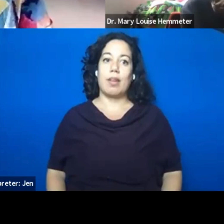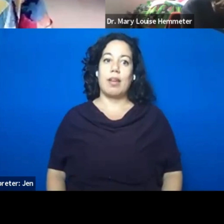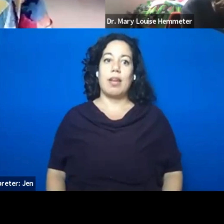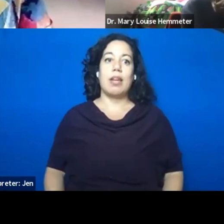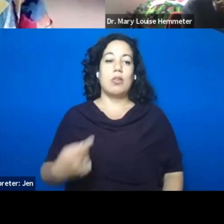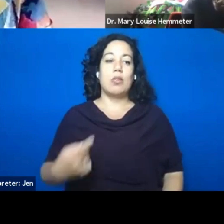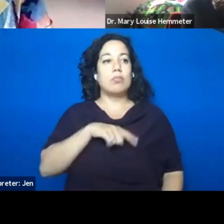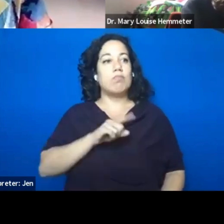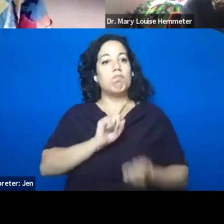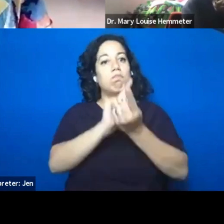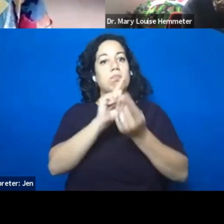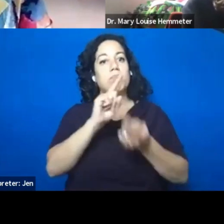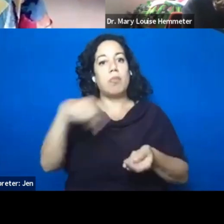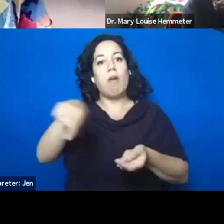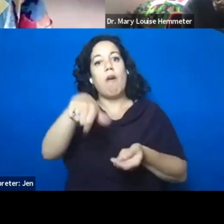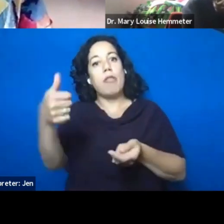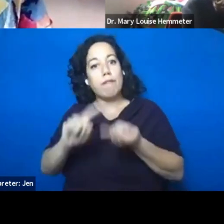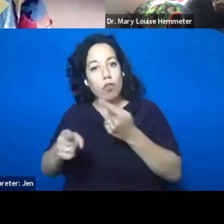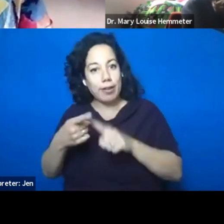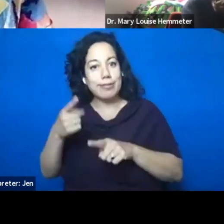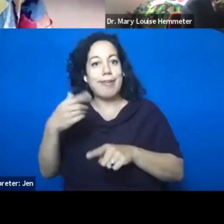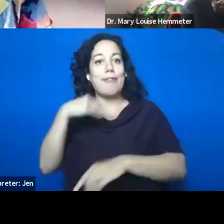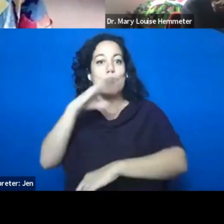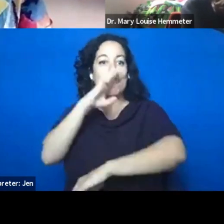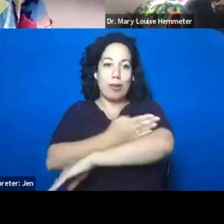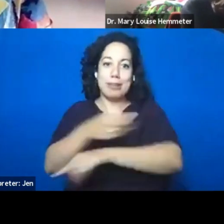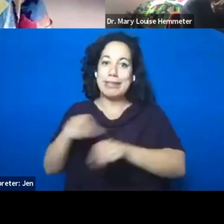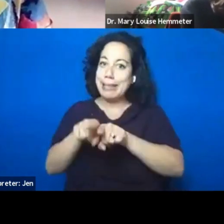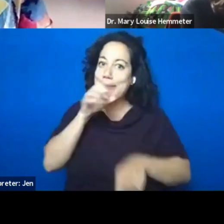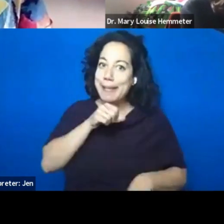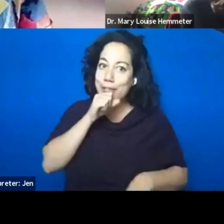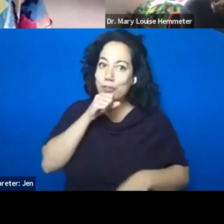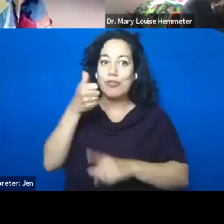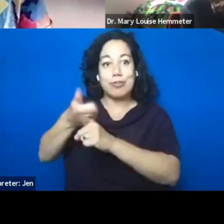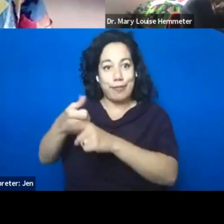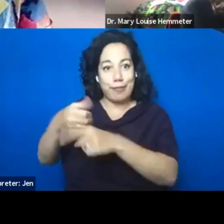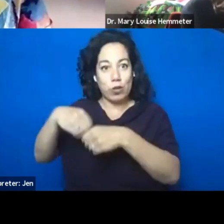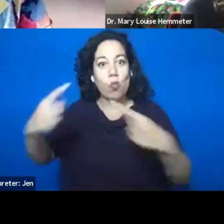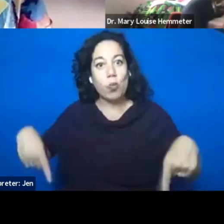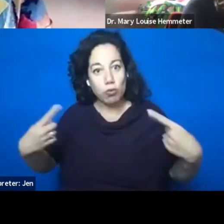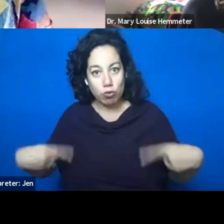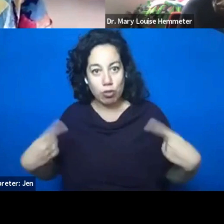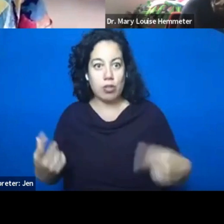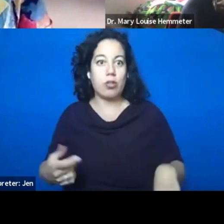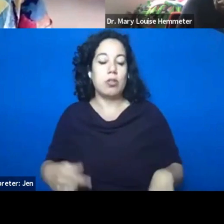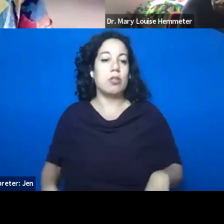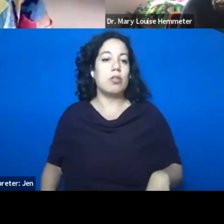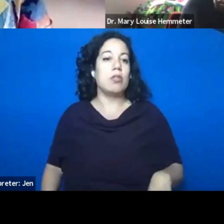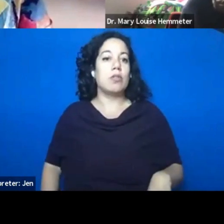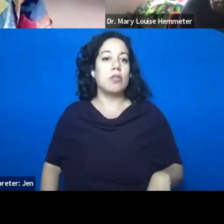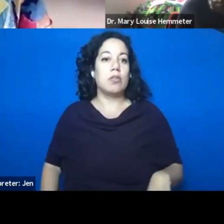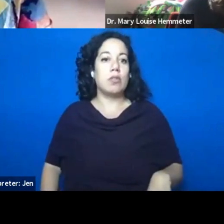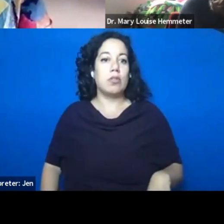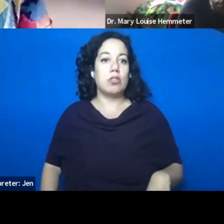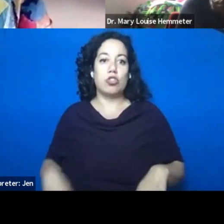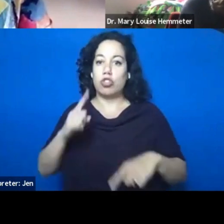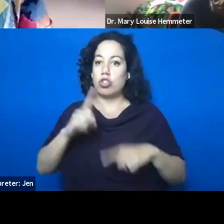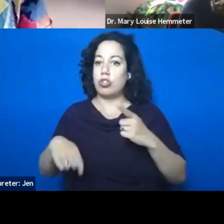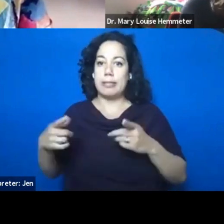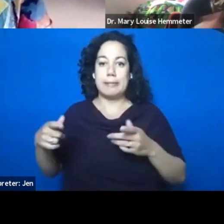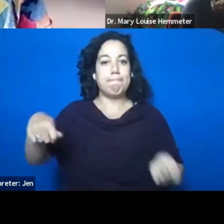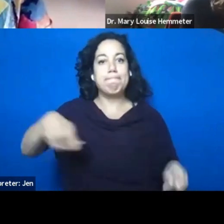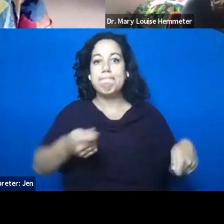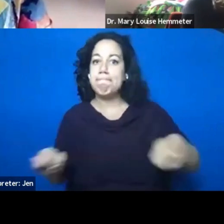who have a daughter the same age, who was in a wheelchair, was not able to navigate the